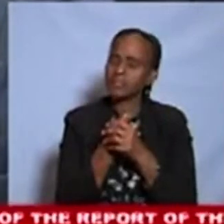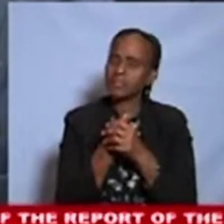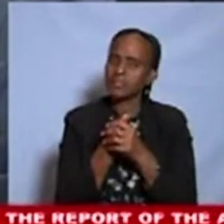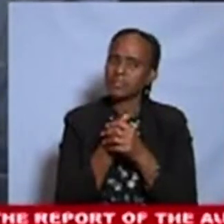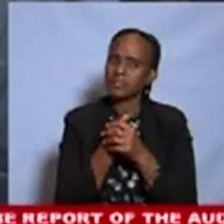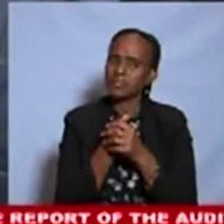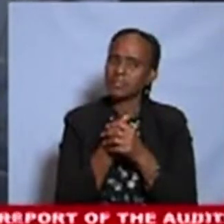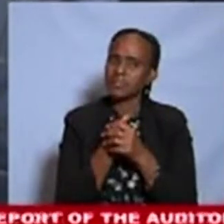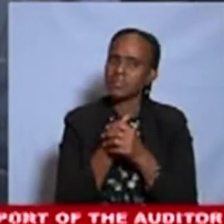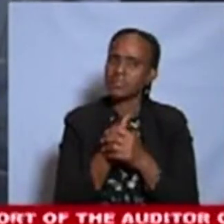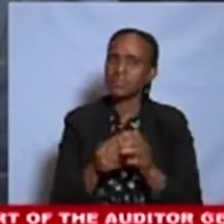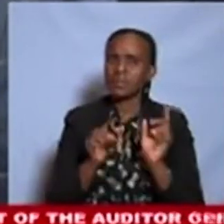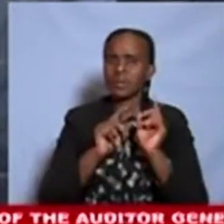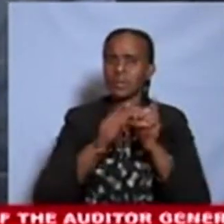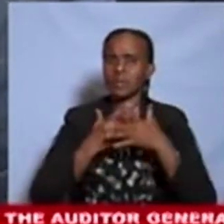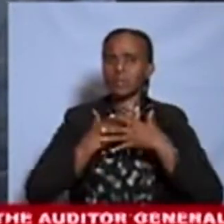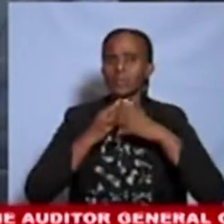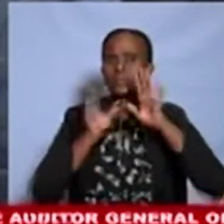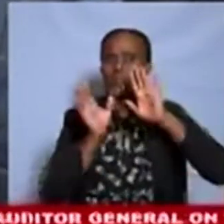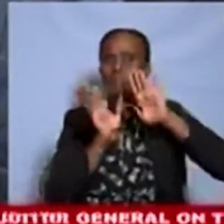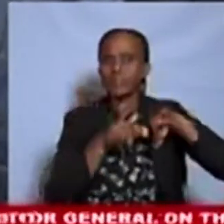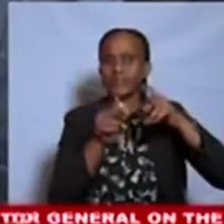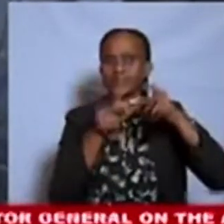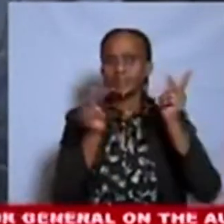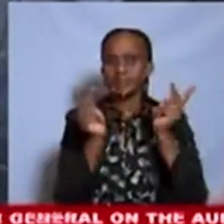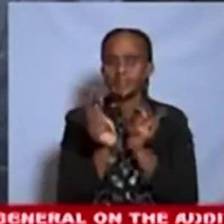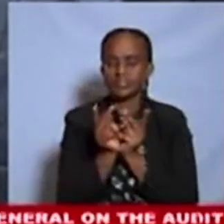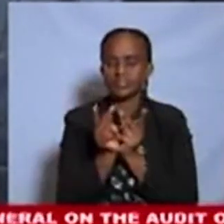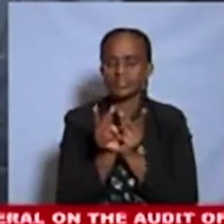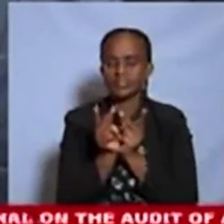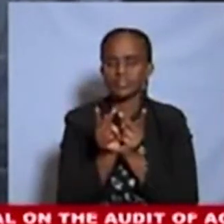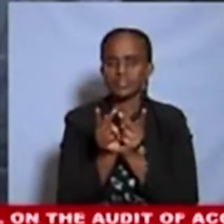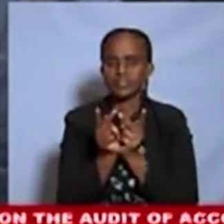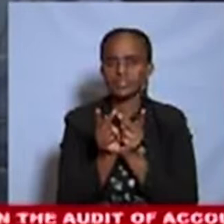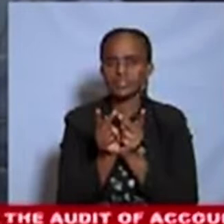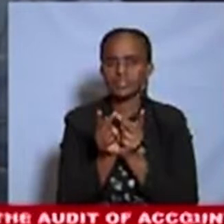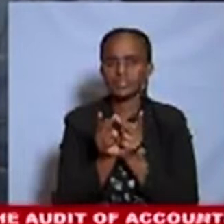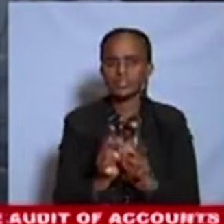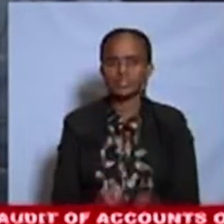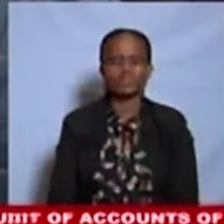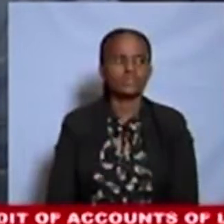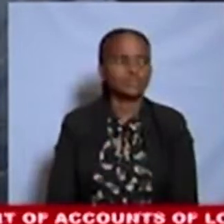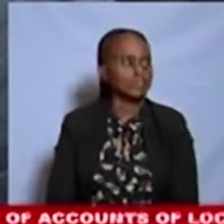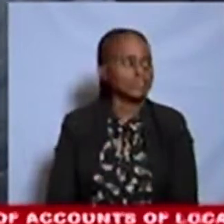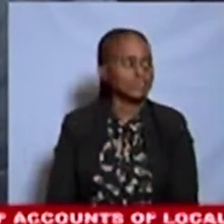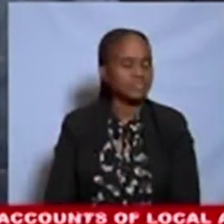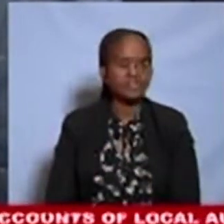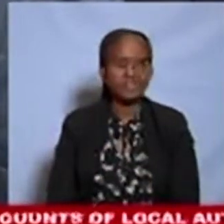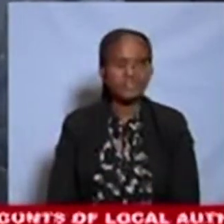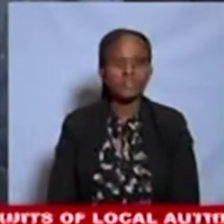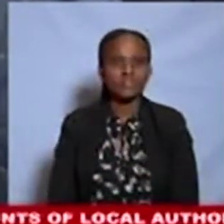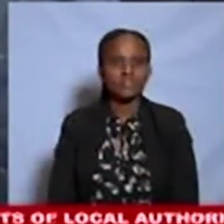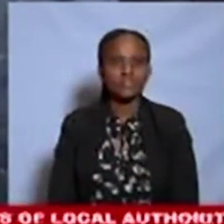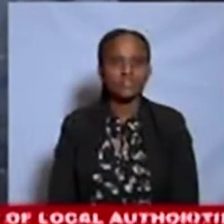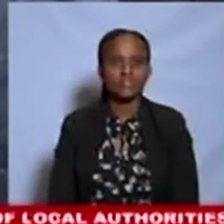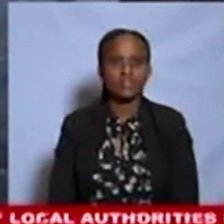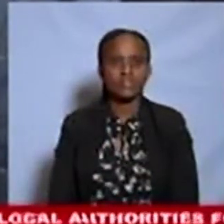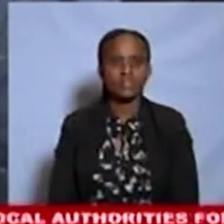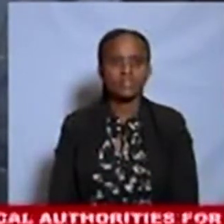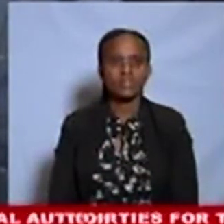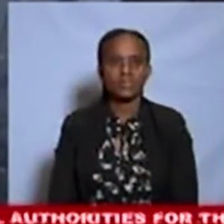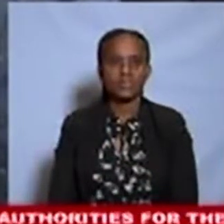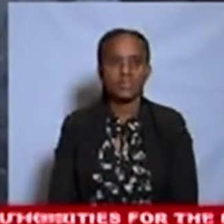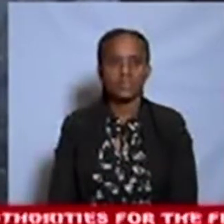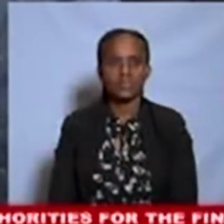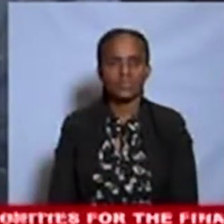proceeded to leave station without depositing the said money. This is why the report is saying was